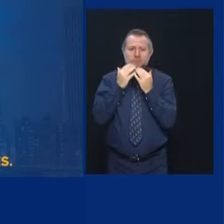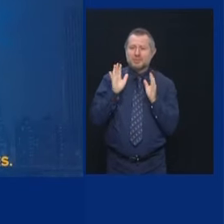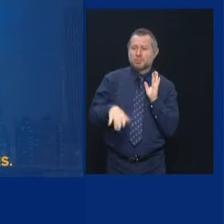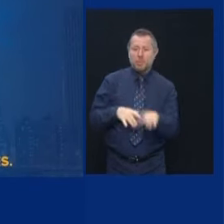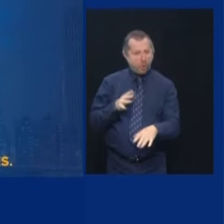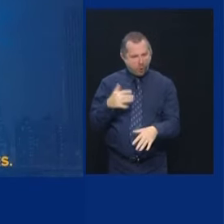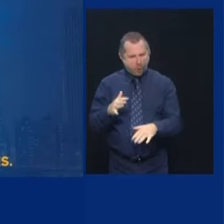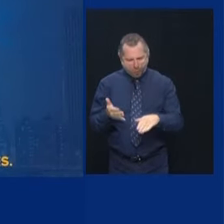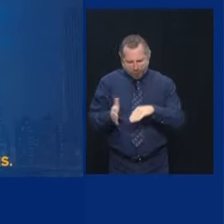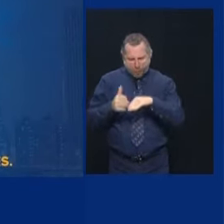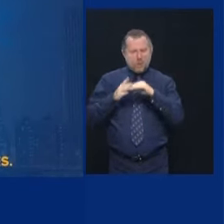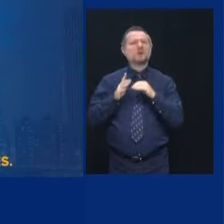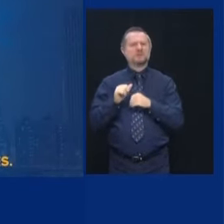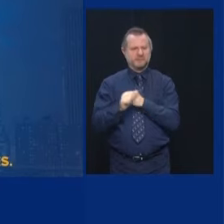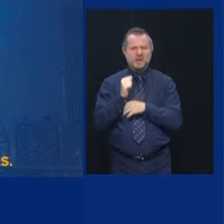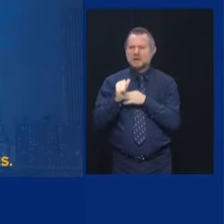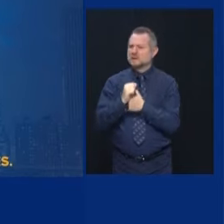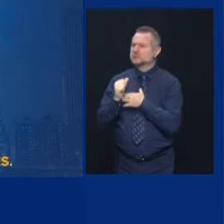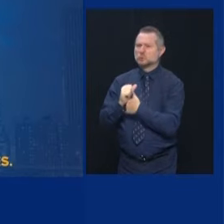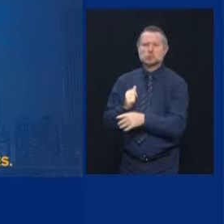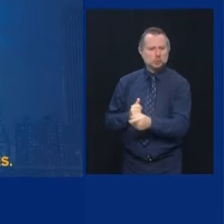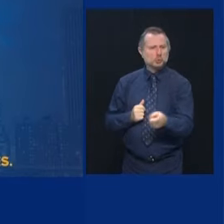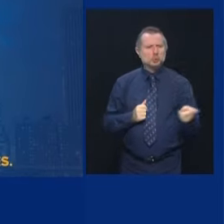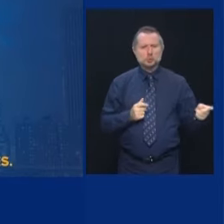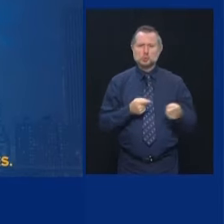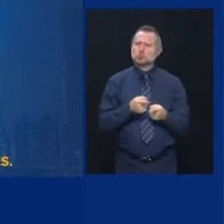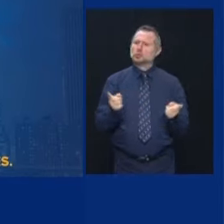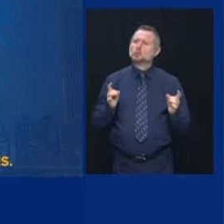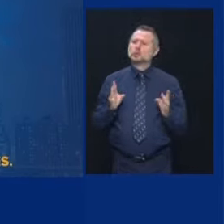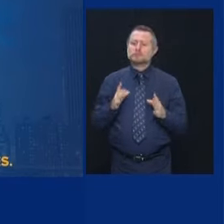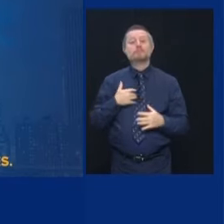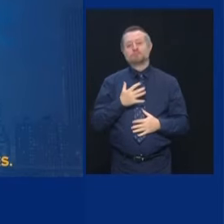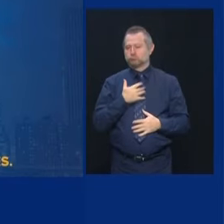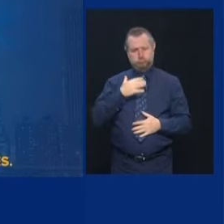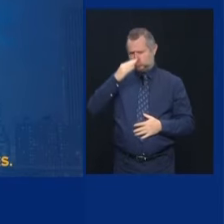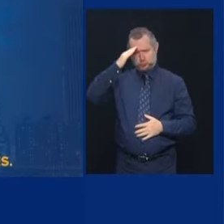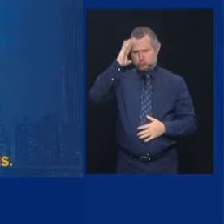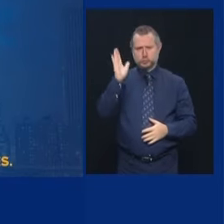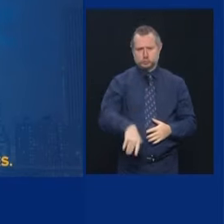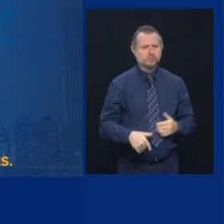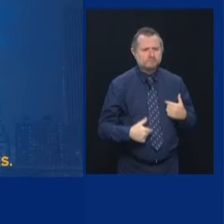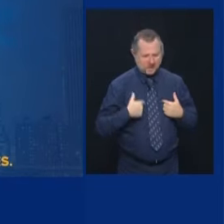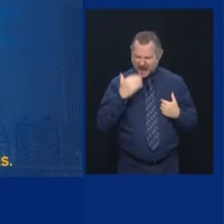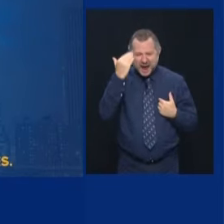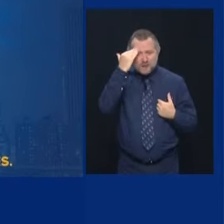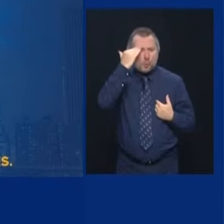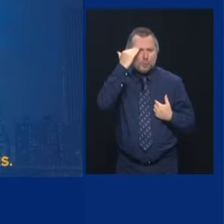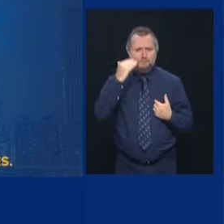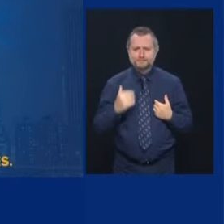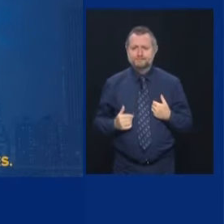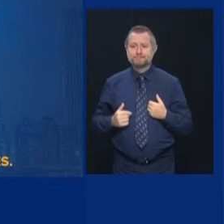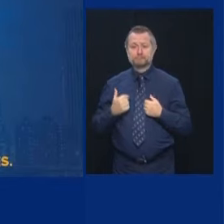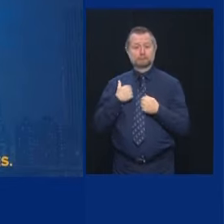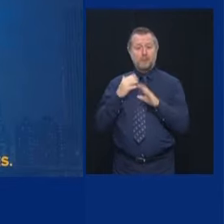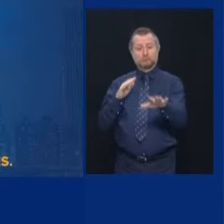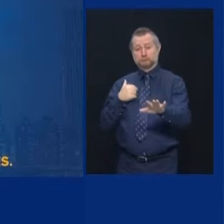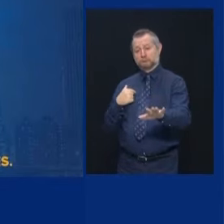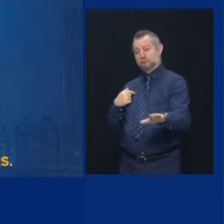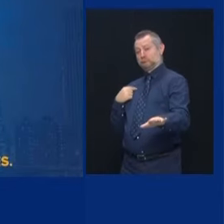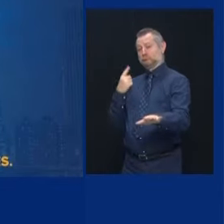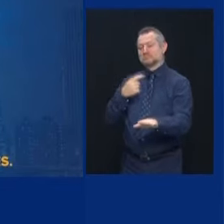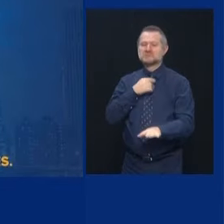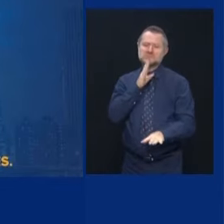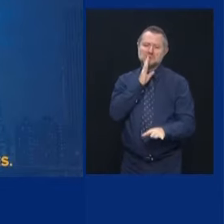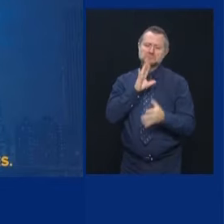I believe that. I believe that. And I have said that from day one. And the state has